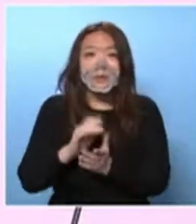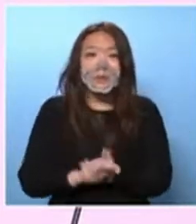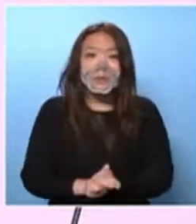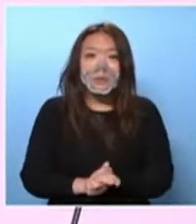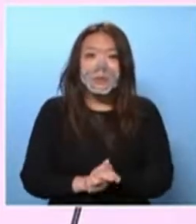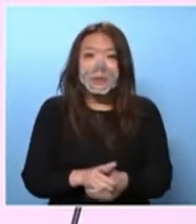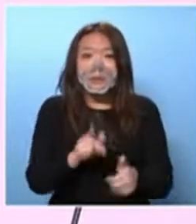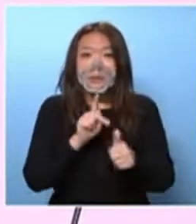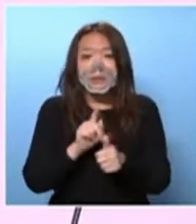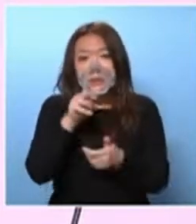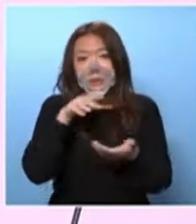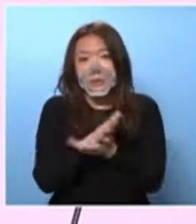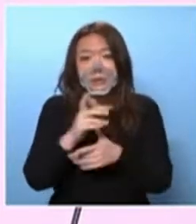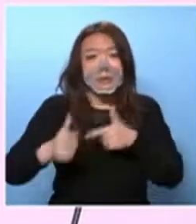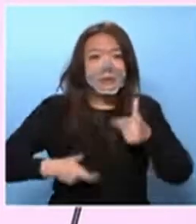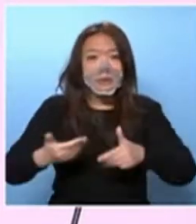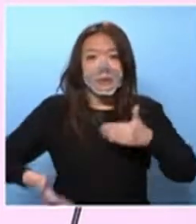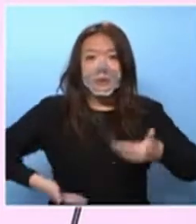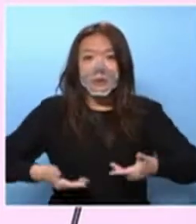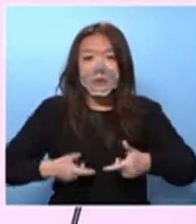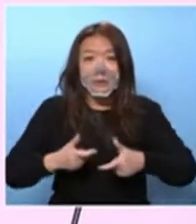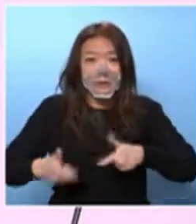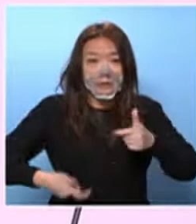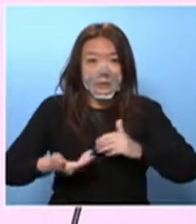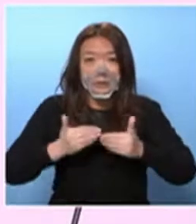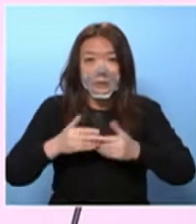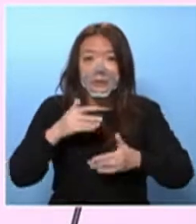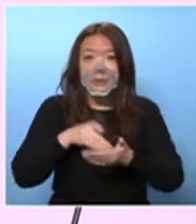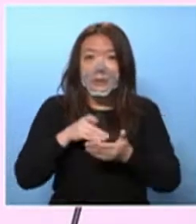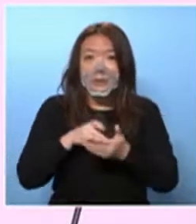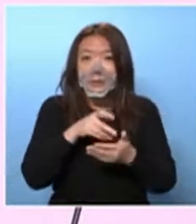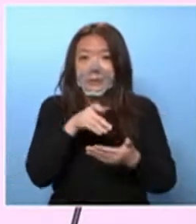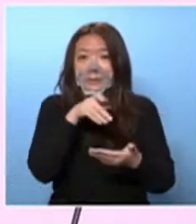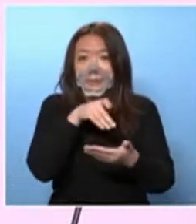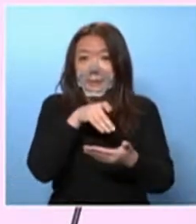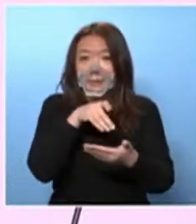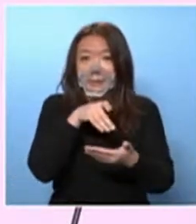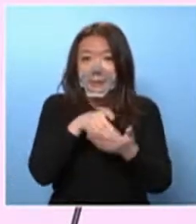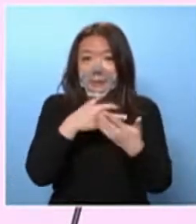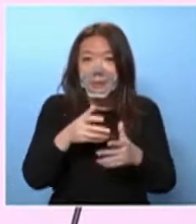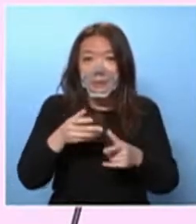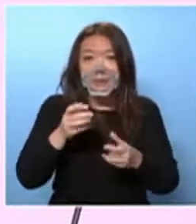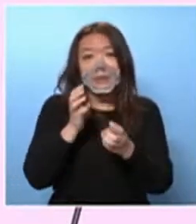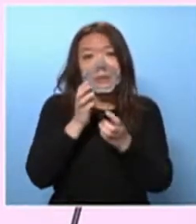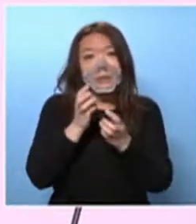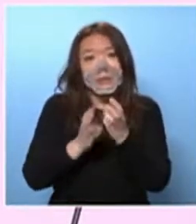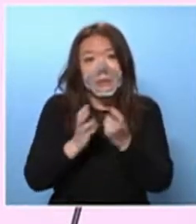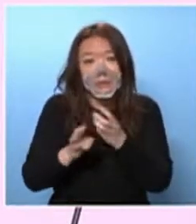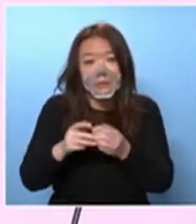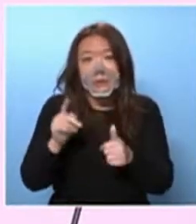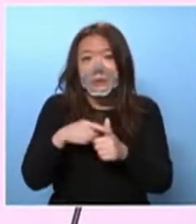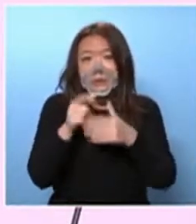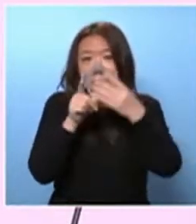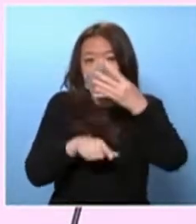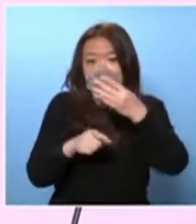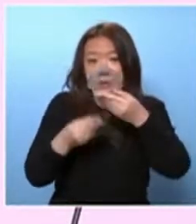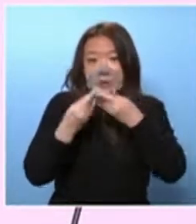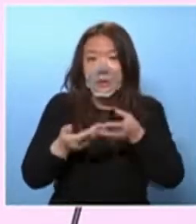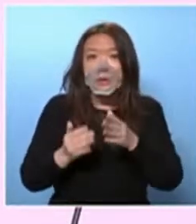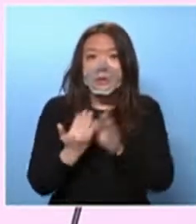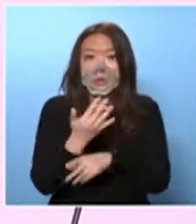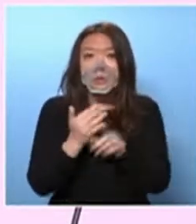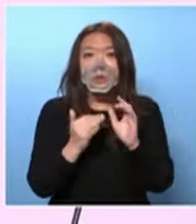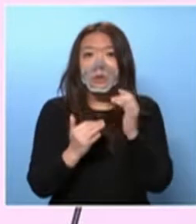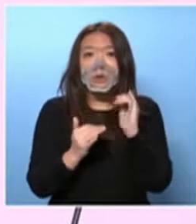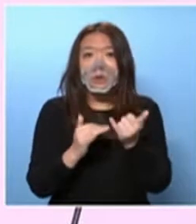will make a special arrangement under which consumption vouchers valued at $5,000 will be disbursed in April to